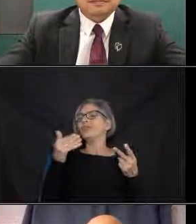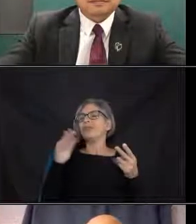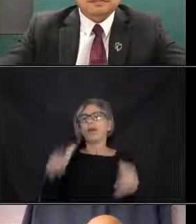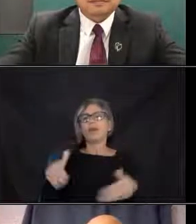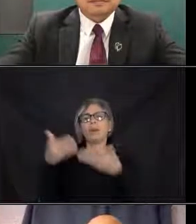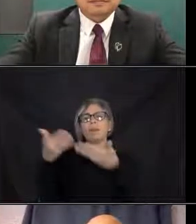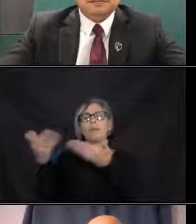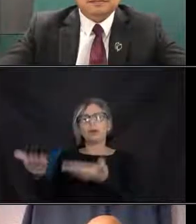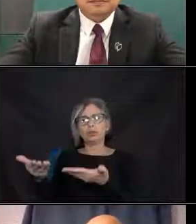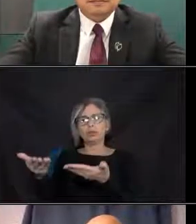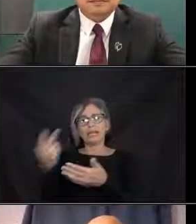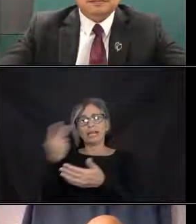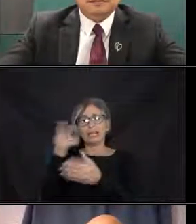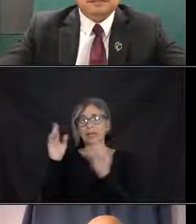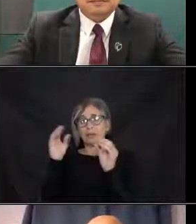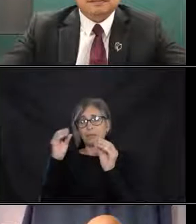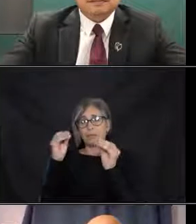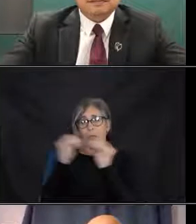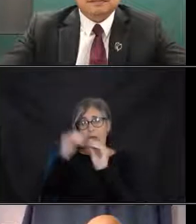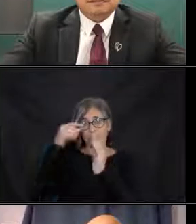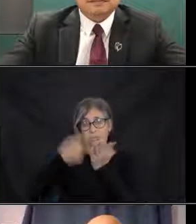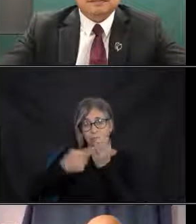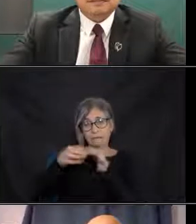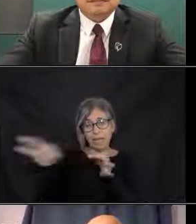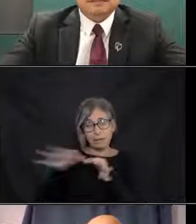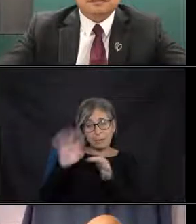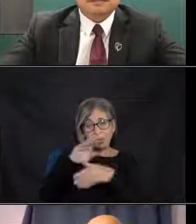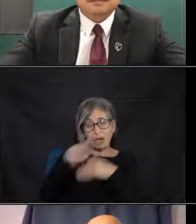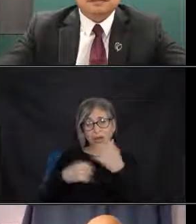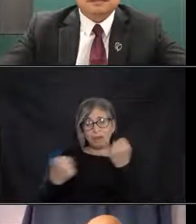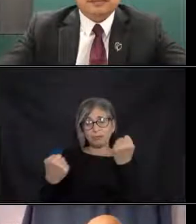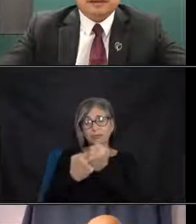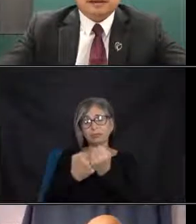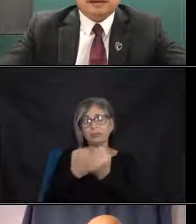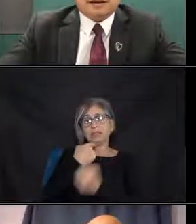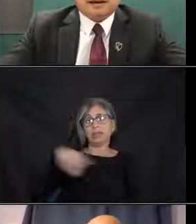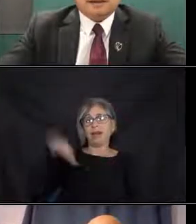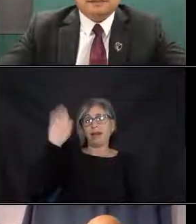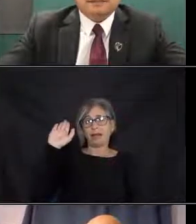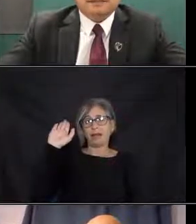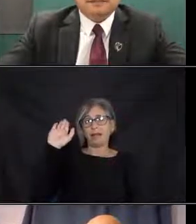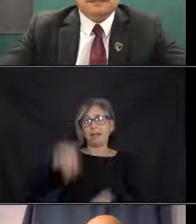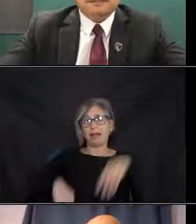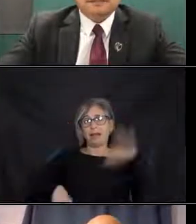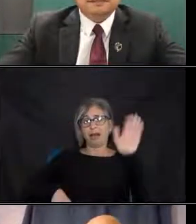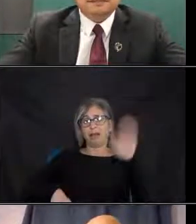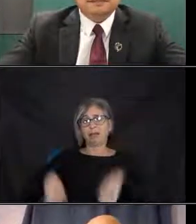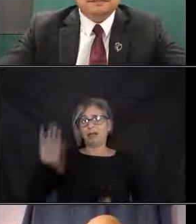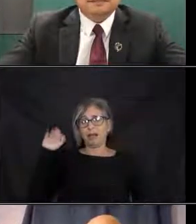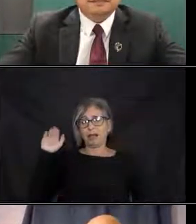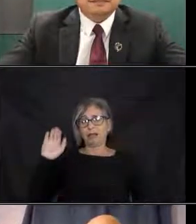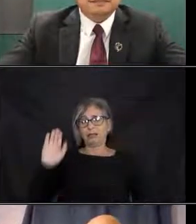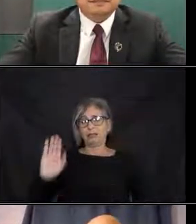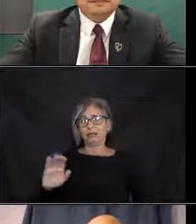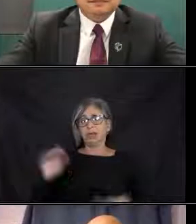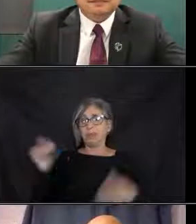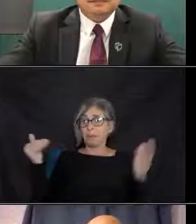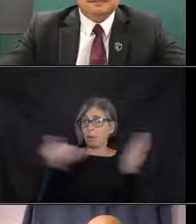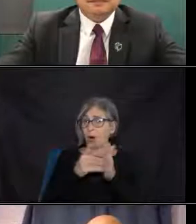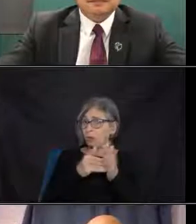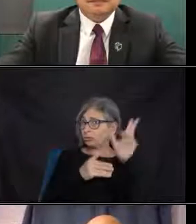second. Matt, I see no further comments. All those in favor state so by saying aye. Aye. Aye. Any